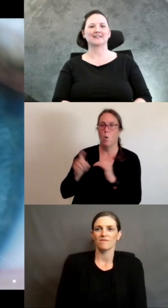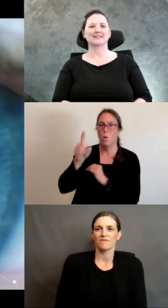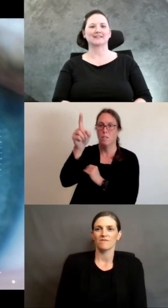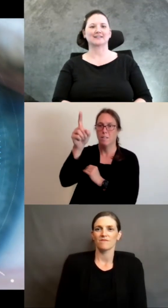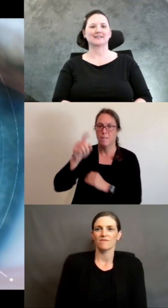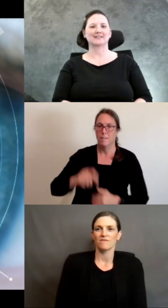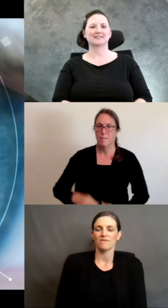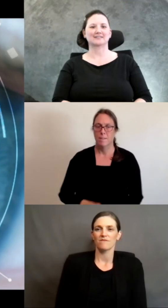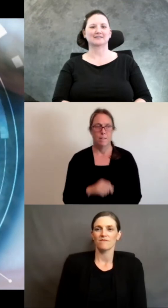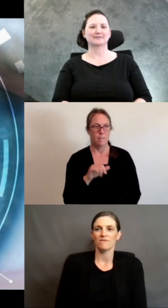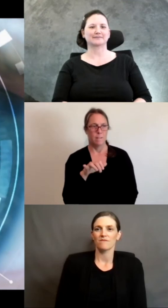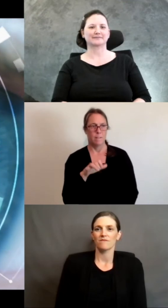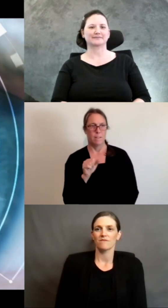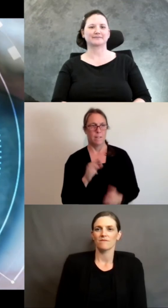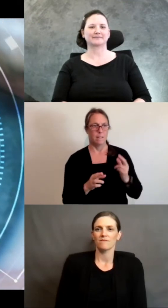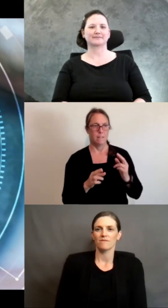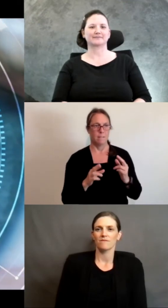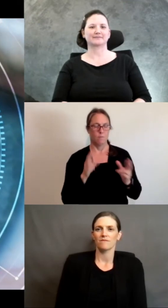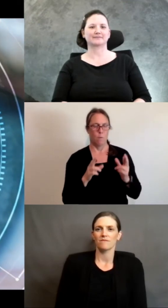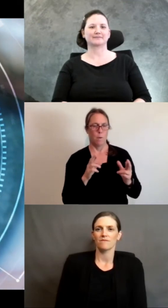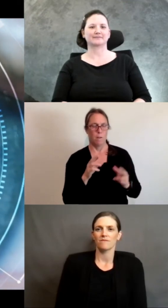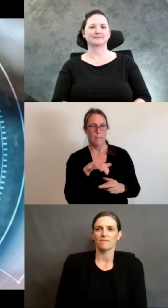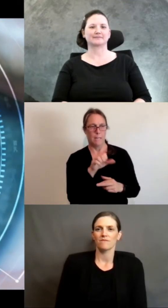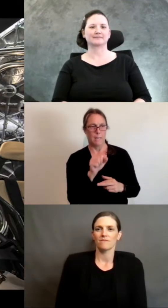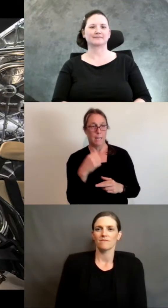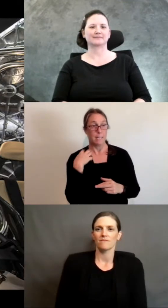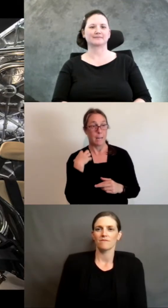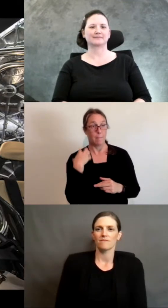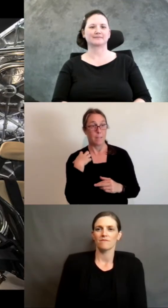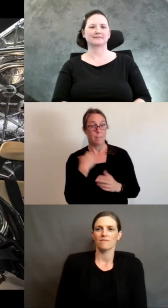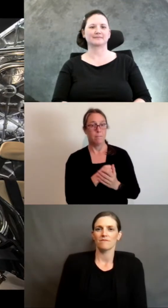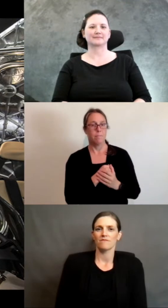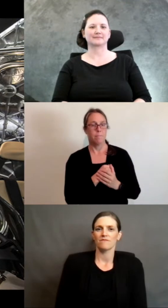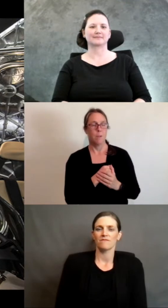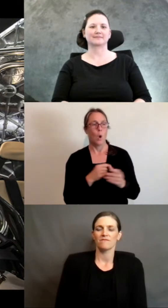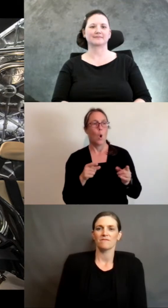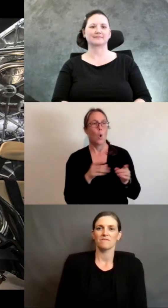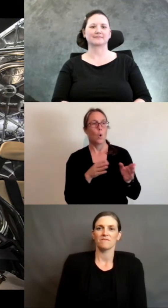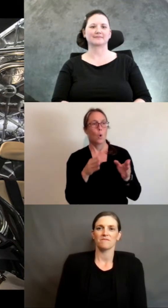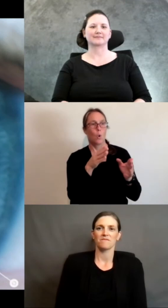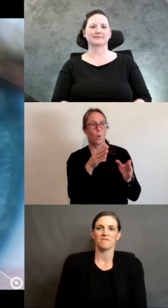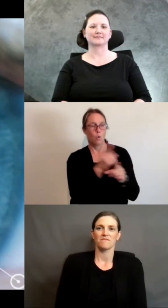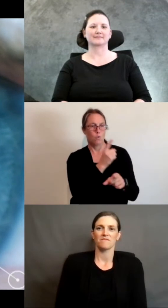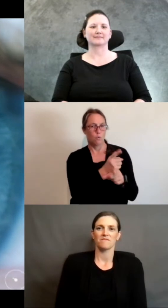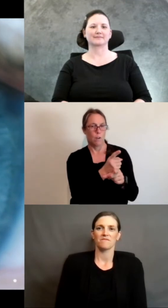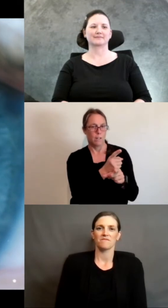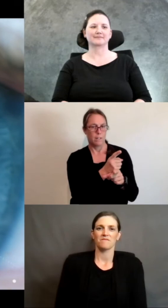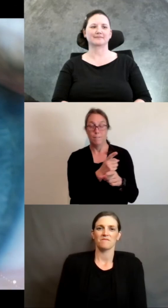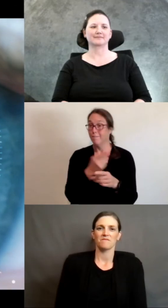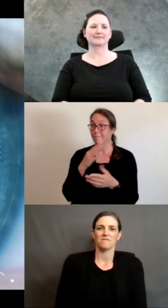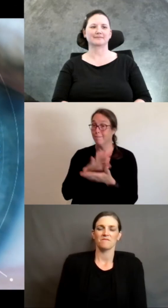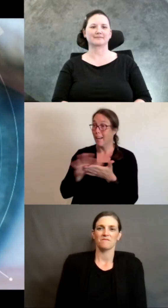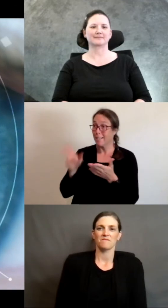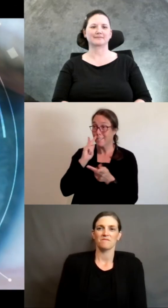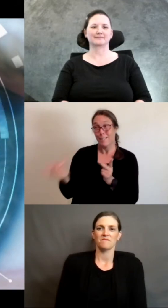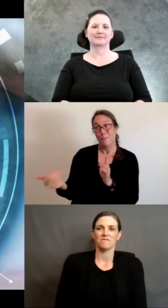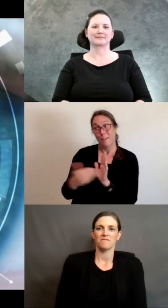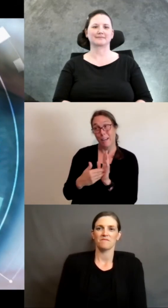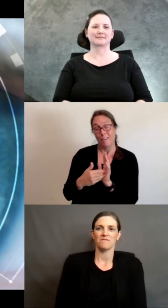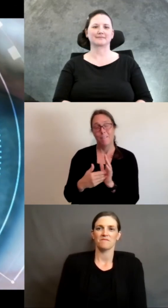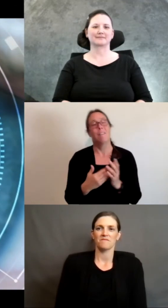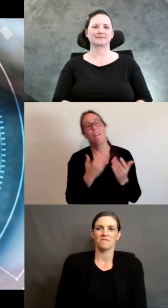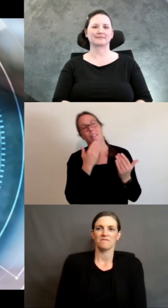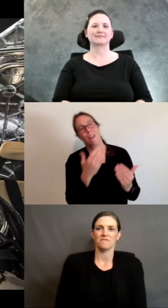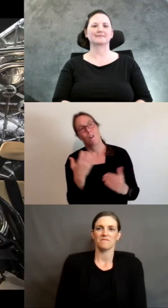Captain. Course corrected. Thank you, robot. It's good to have you back. Yes, Captain. It's good to be